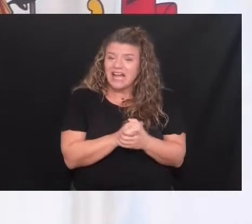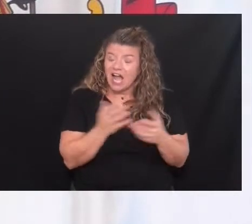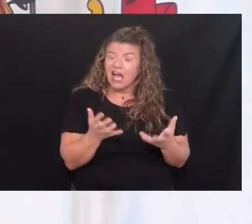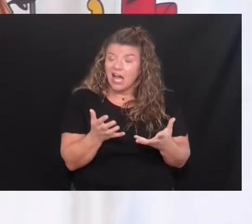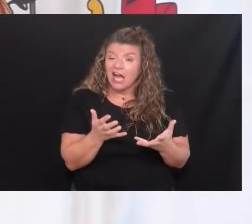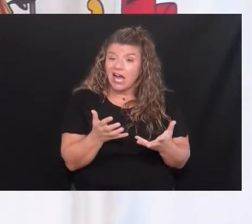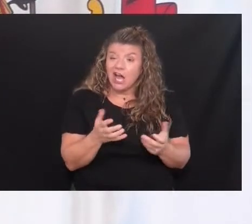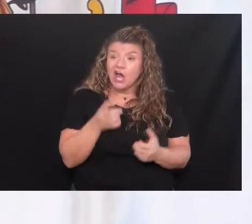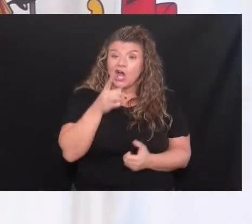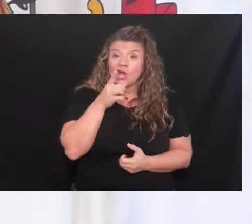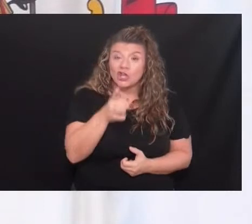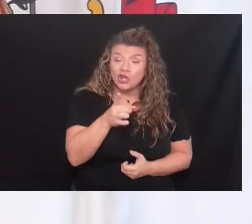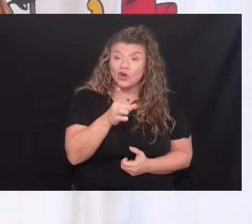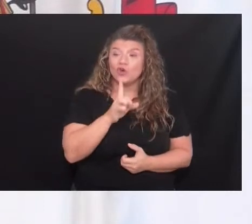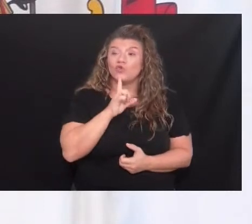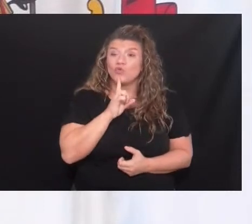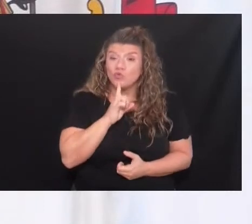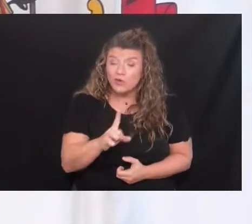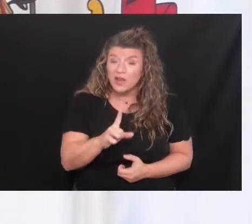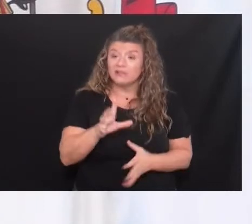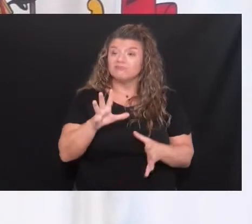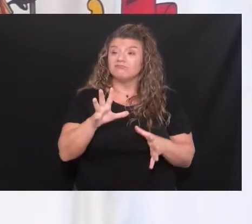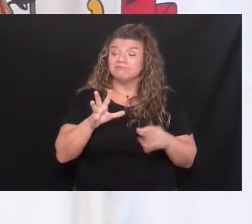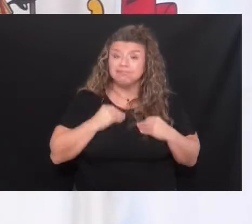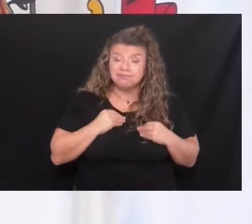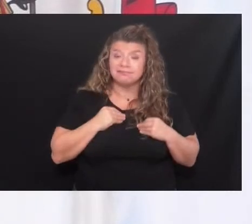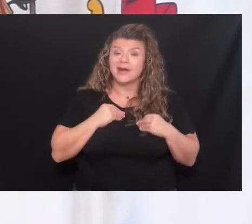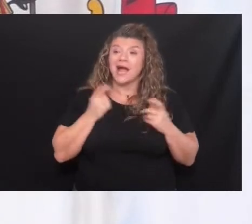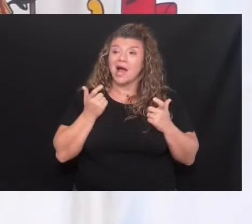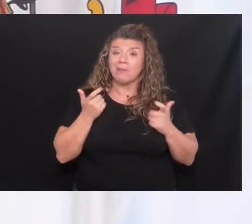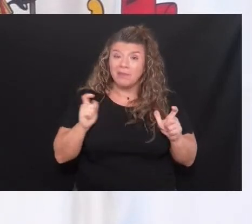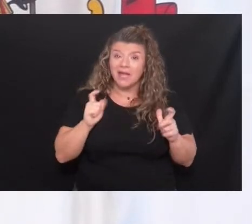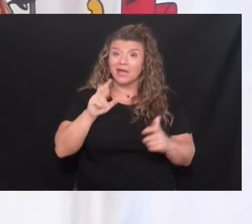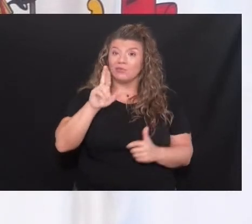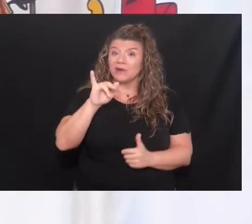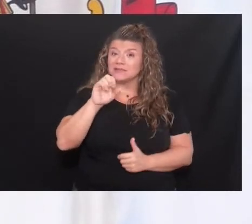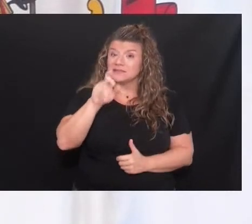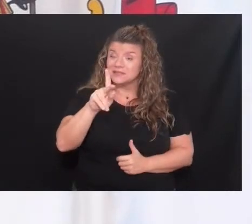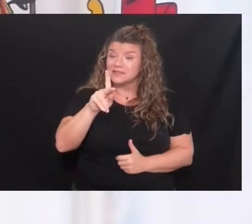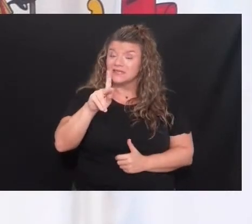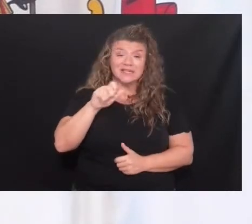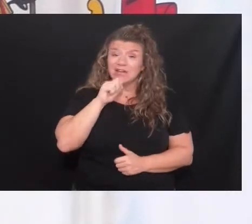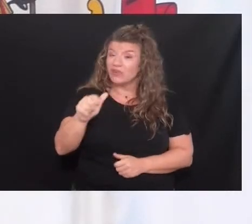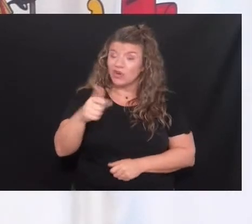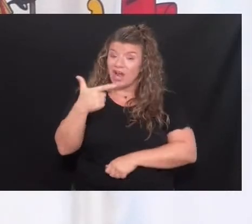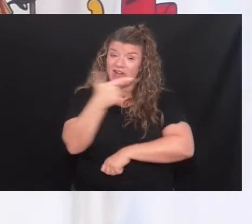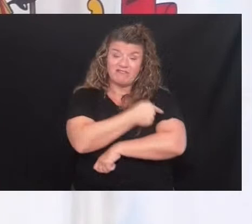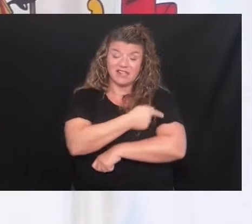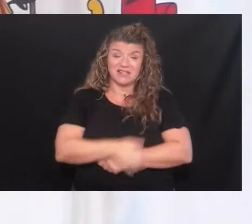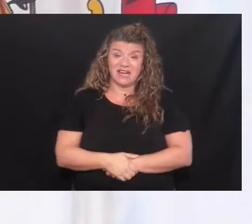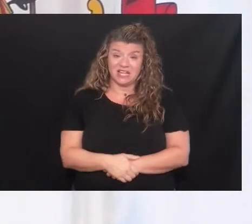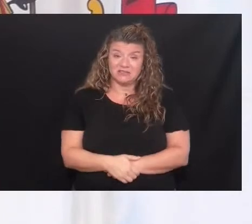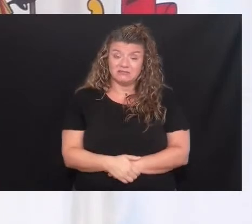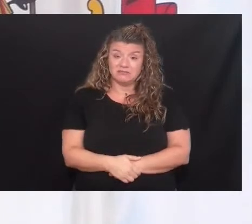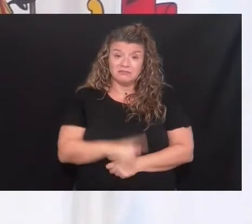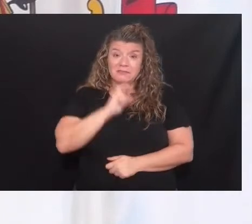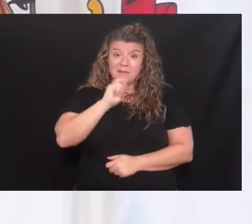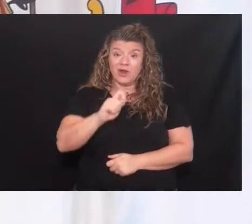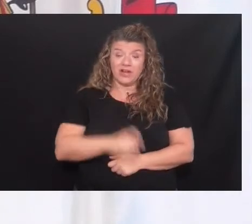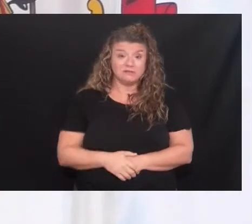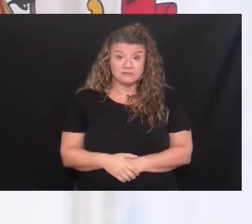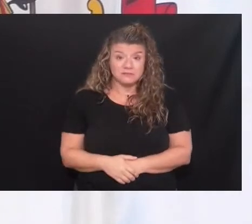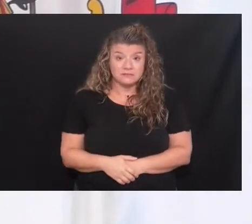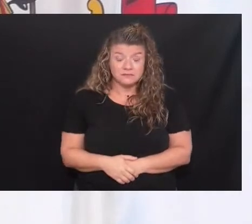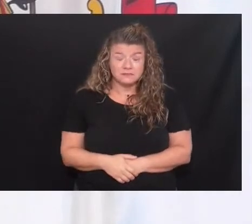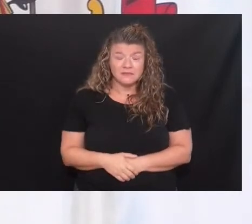you're taking a hell of a risk if you're not vaccinated. That's all there is to it. And you're doing